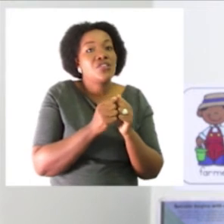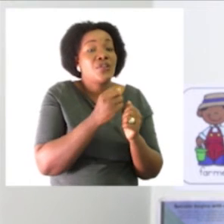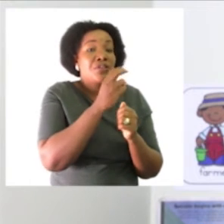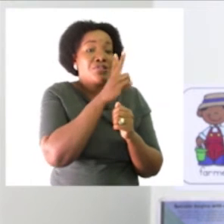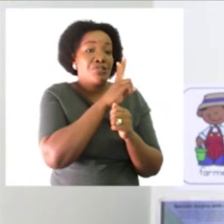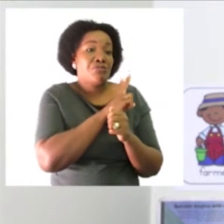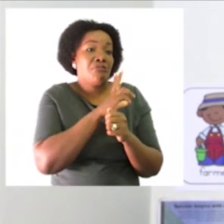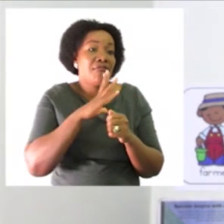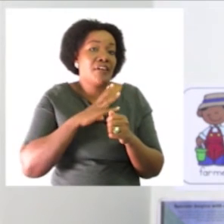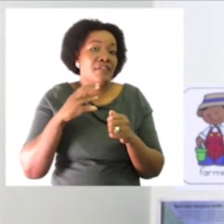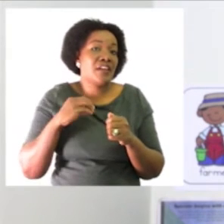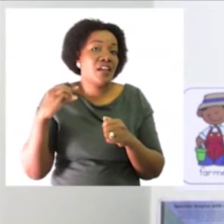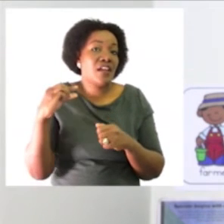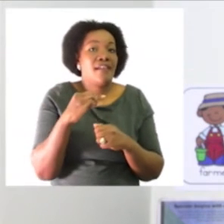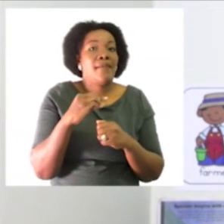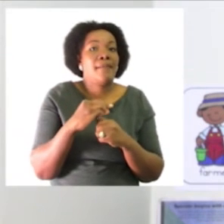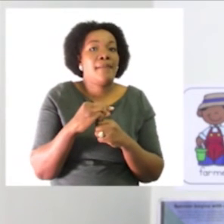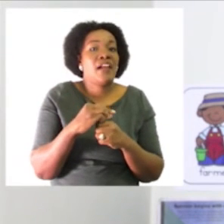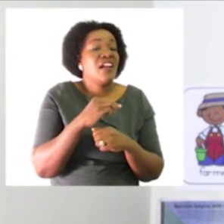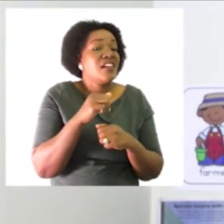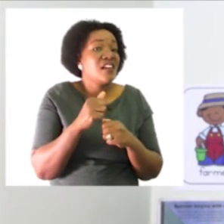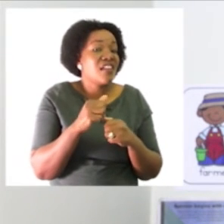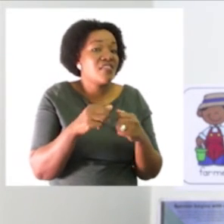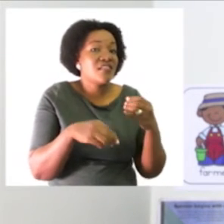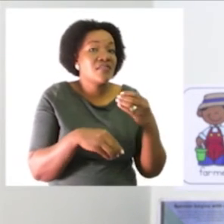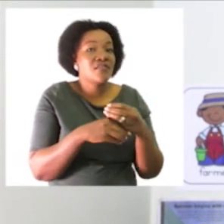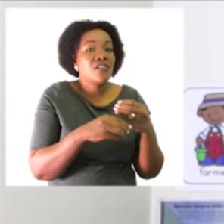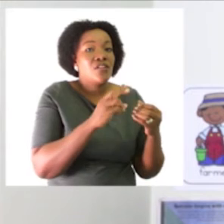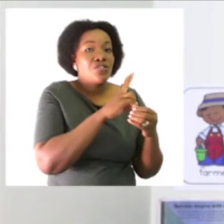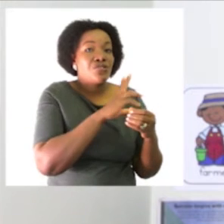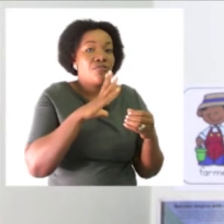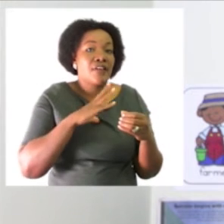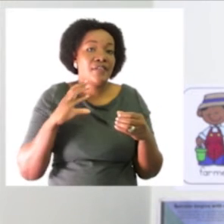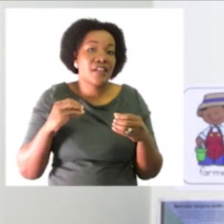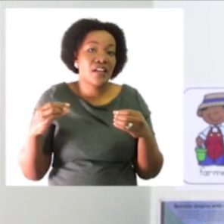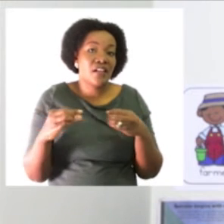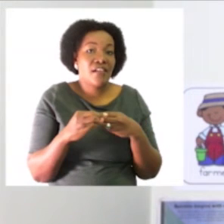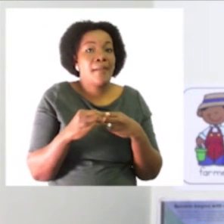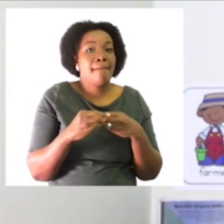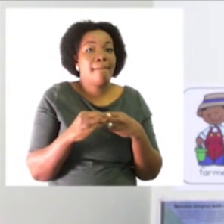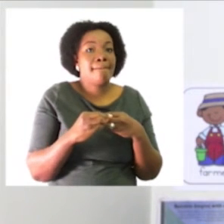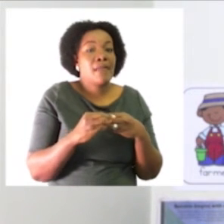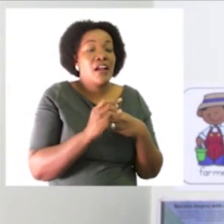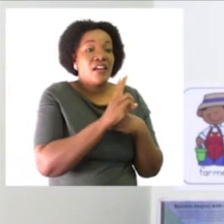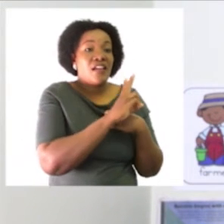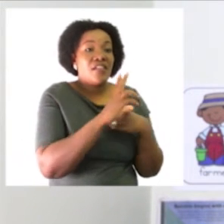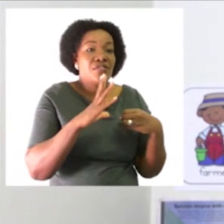250 grams, another 250 grams, another